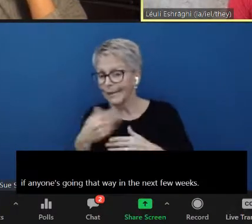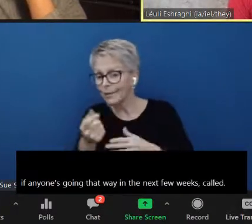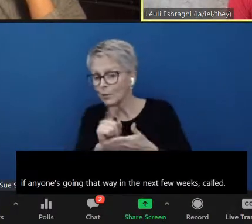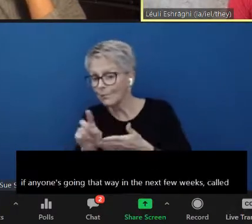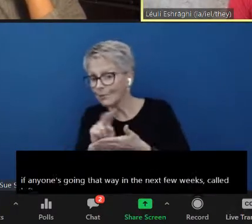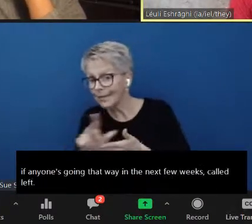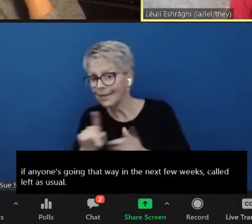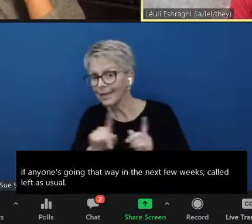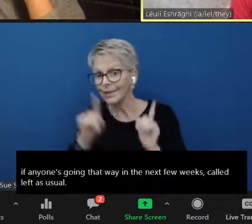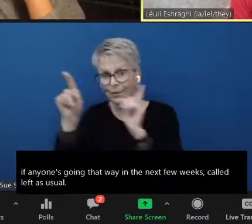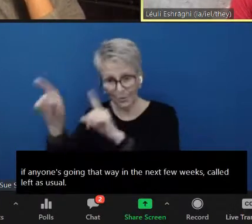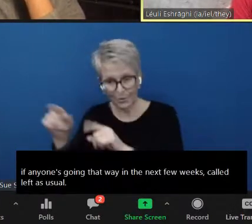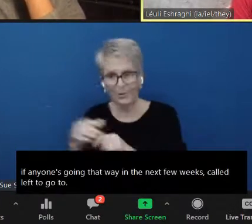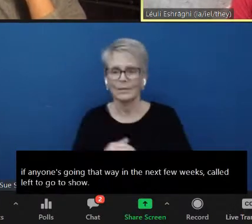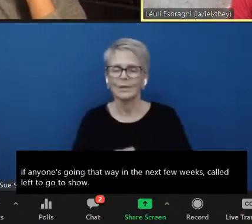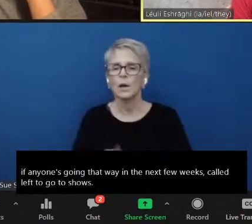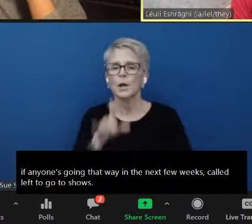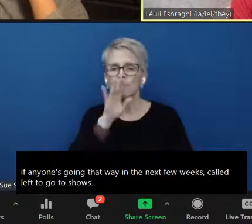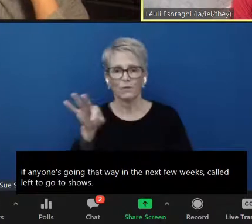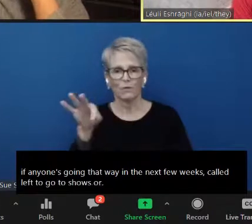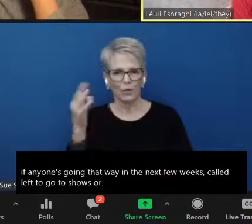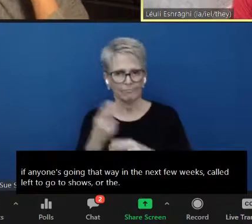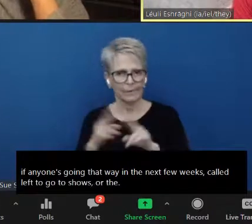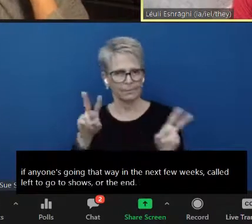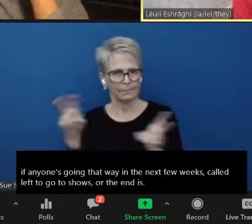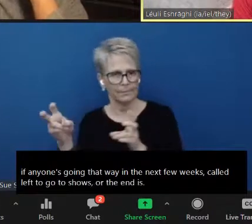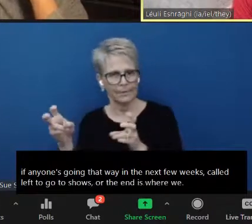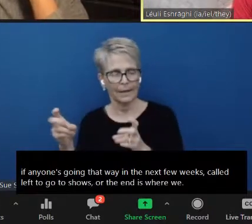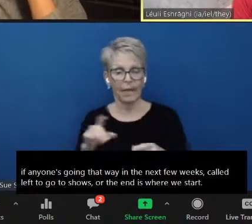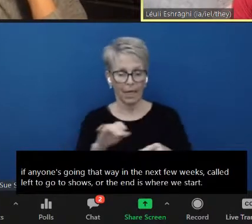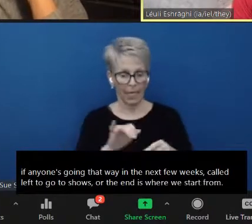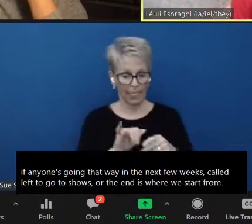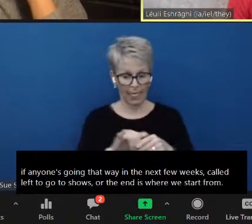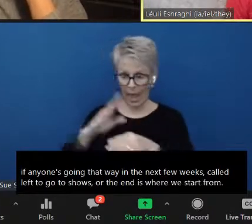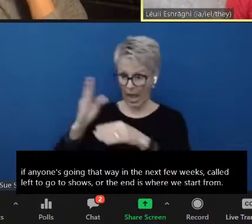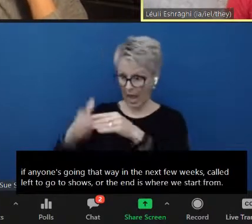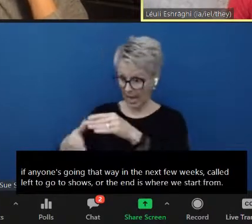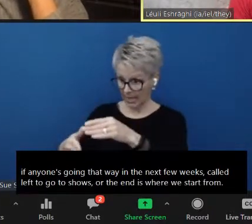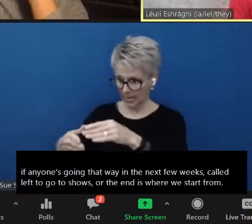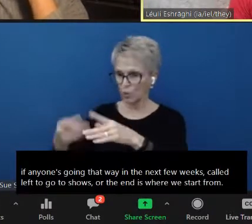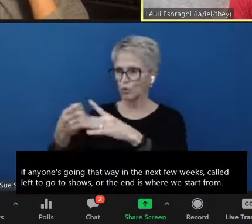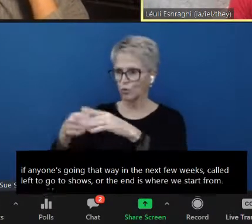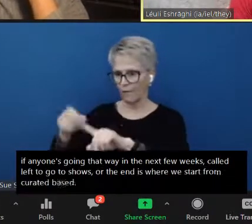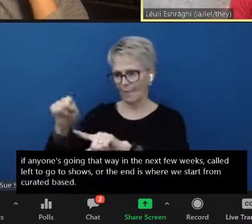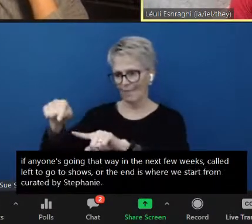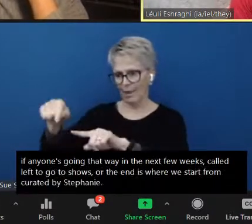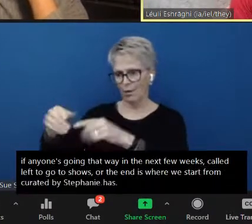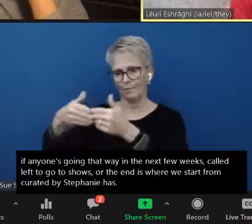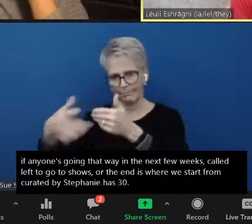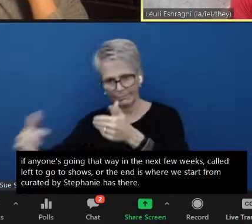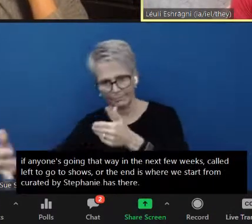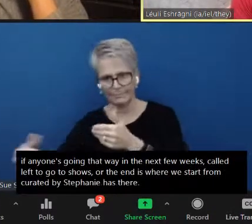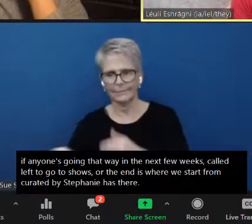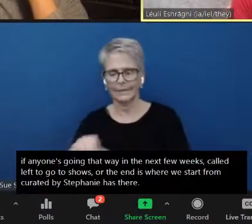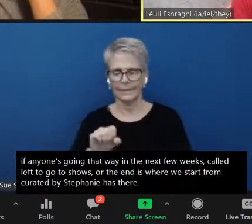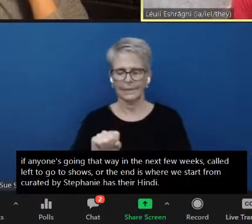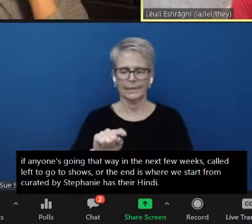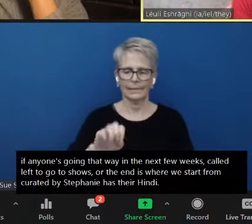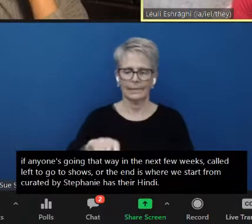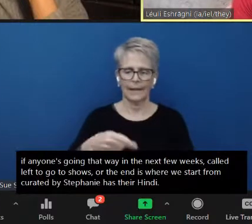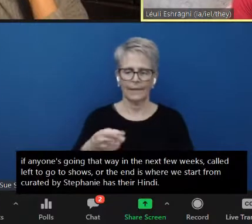called La fin est toujours le début d'autre chose, or The End is Where We Start From, curated by Stephanie Hessler,